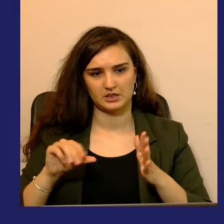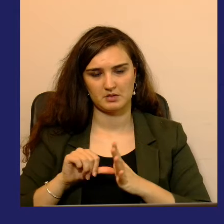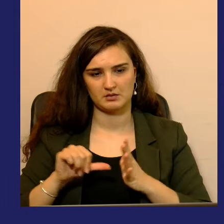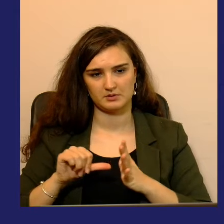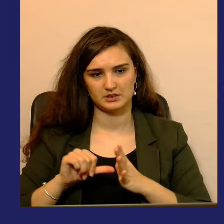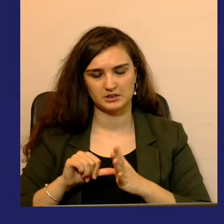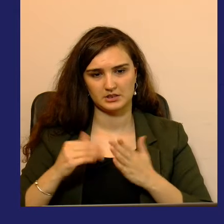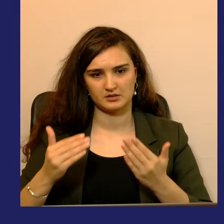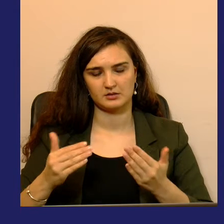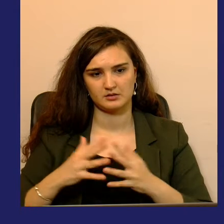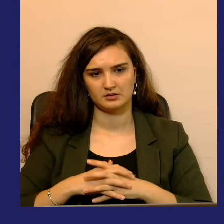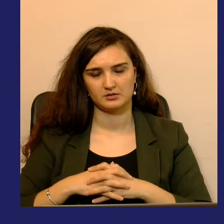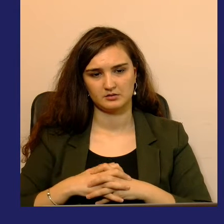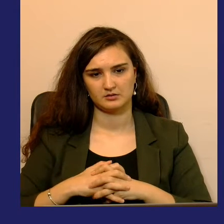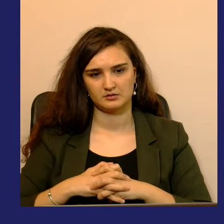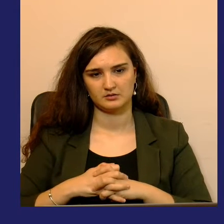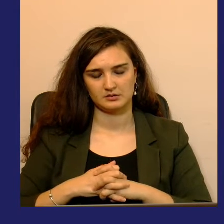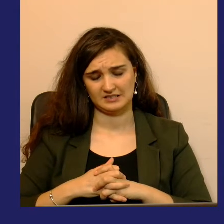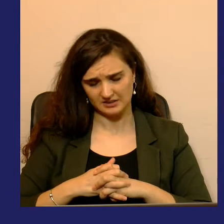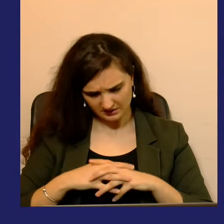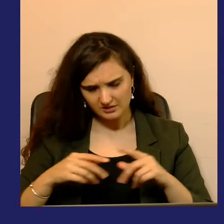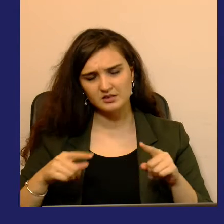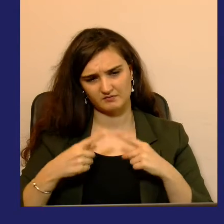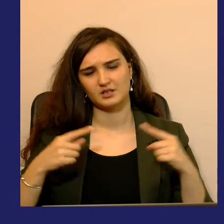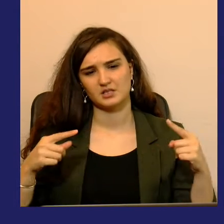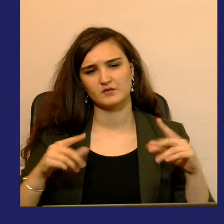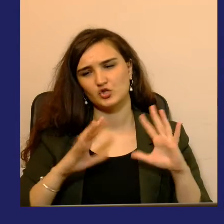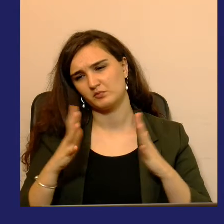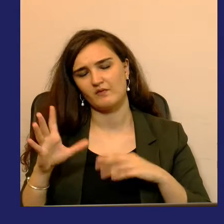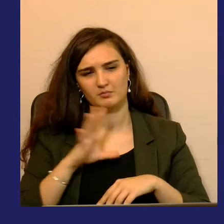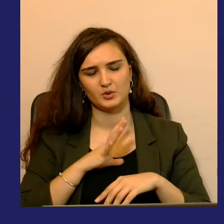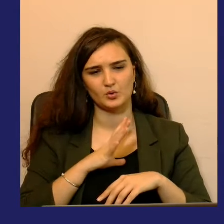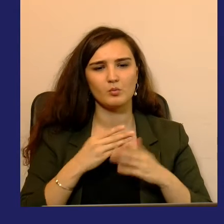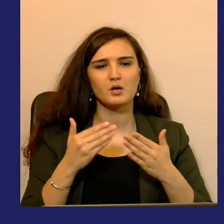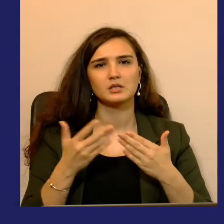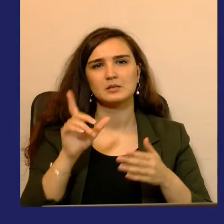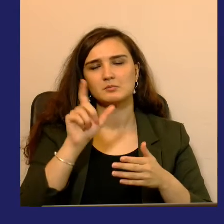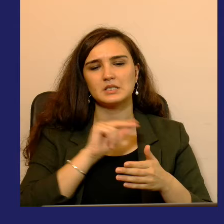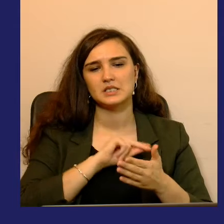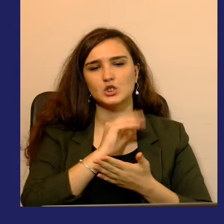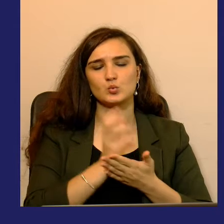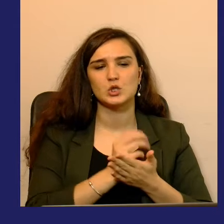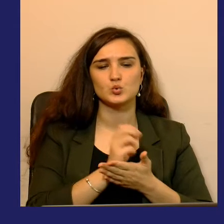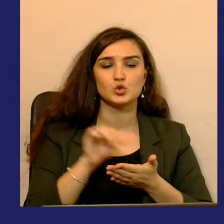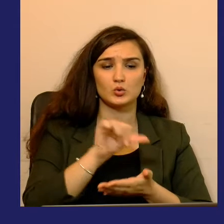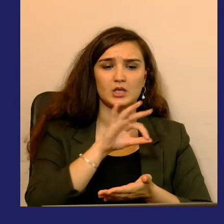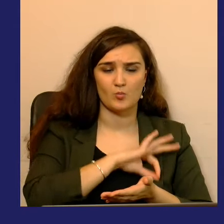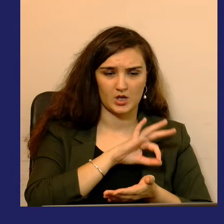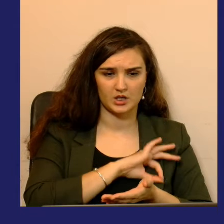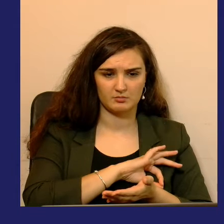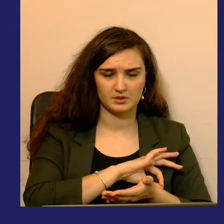We have different cases of misuse of administrative resources. Another example is